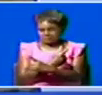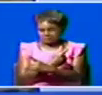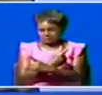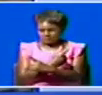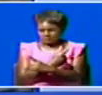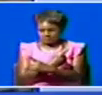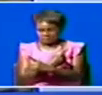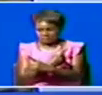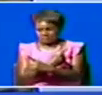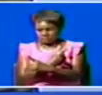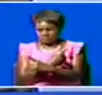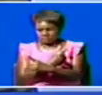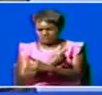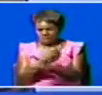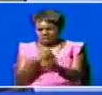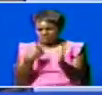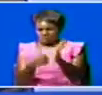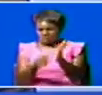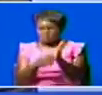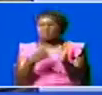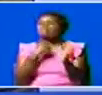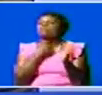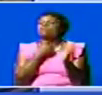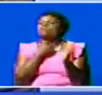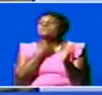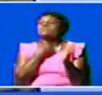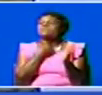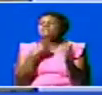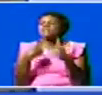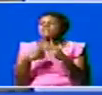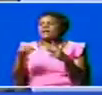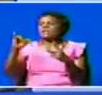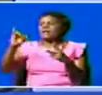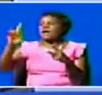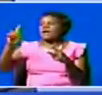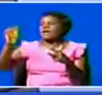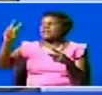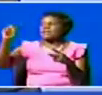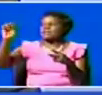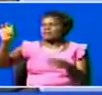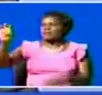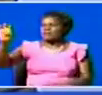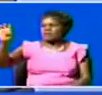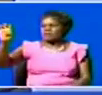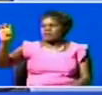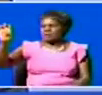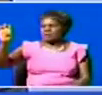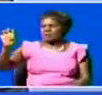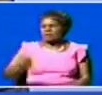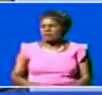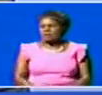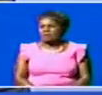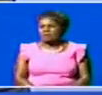Actually, I hear you have a problem with your voice there, but let me start with Irene. She doesn't have a mic.